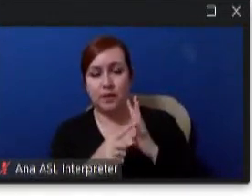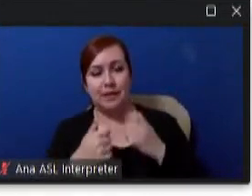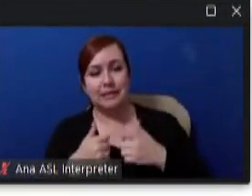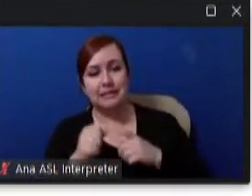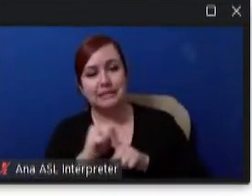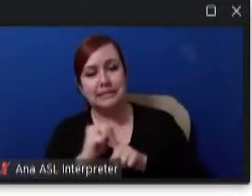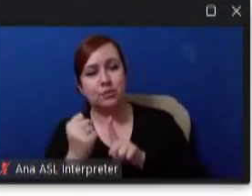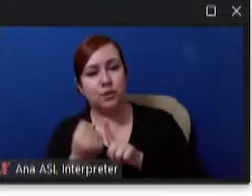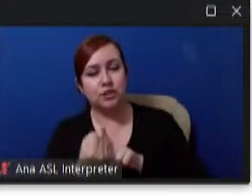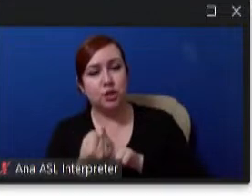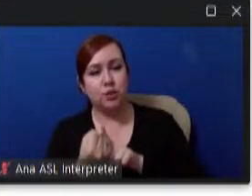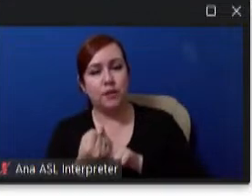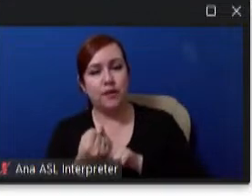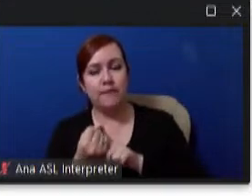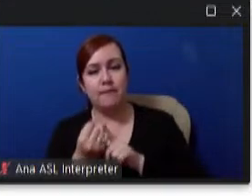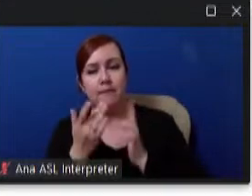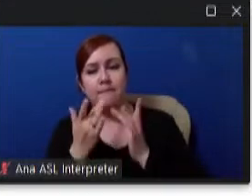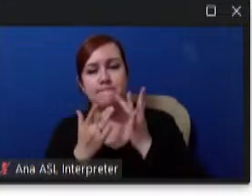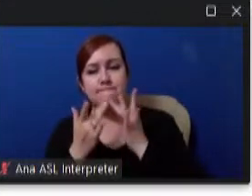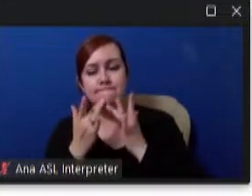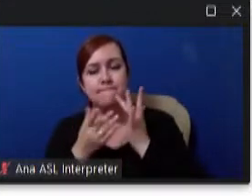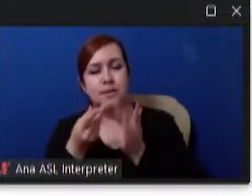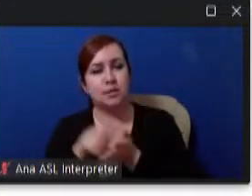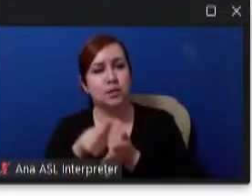the economic vulnerability